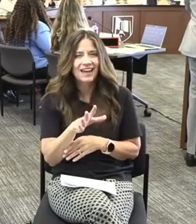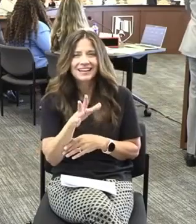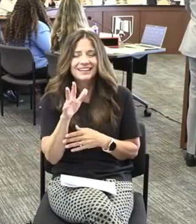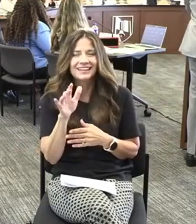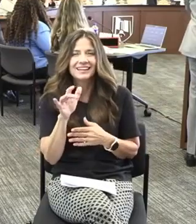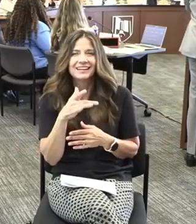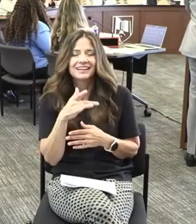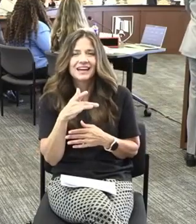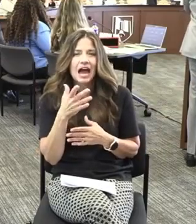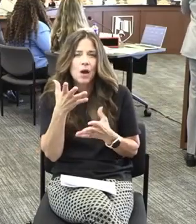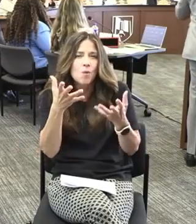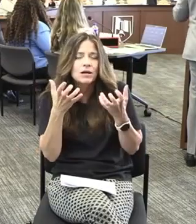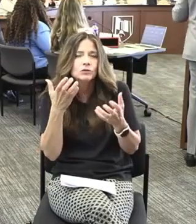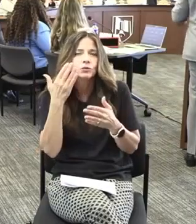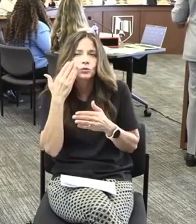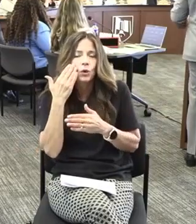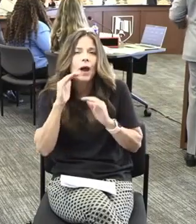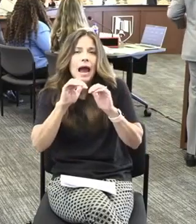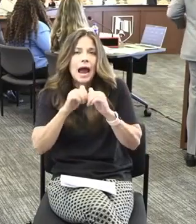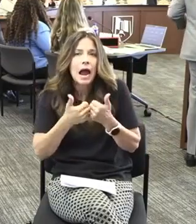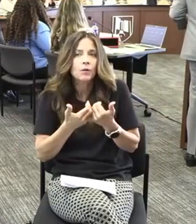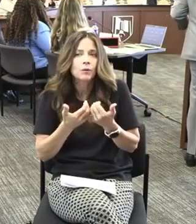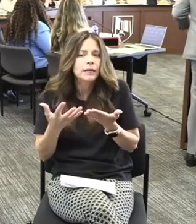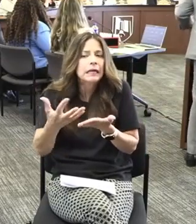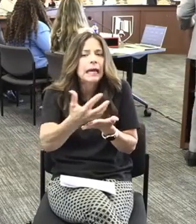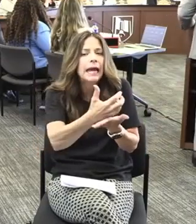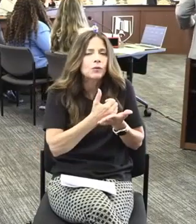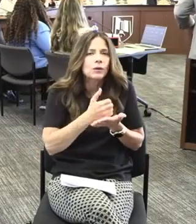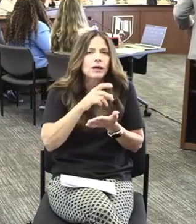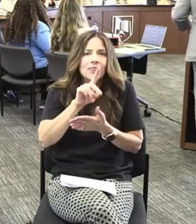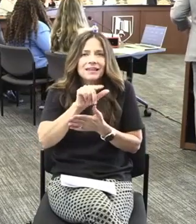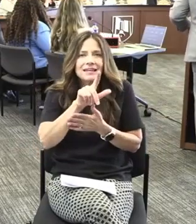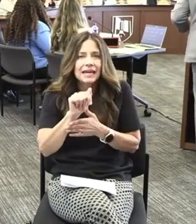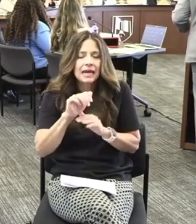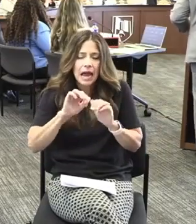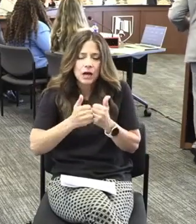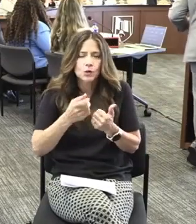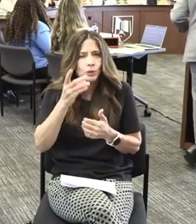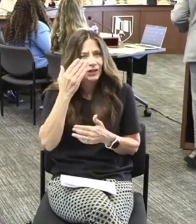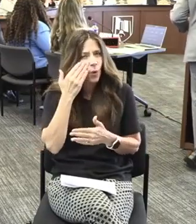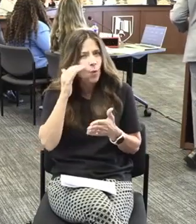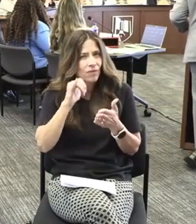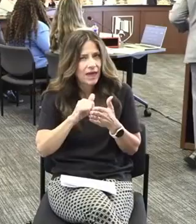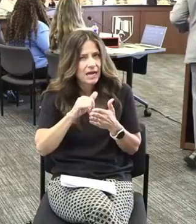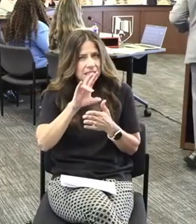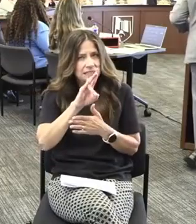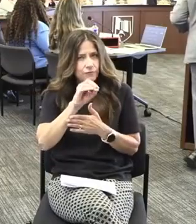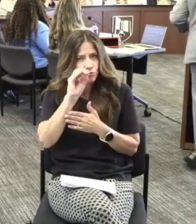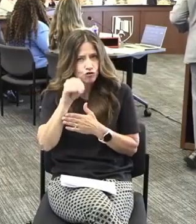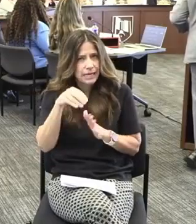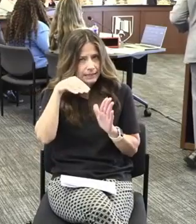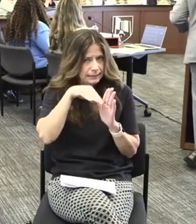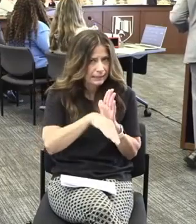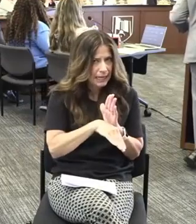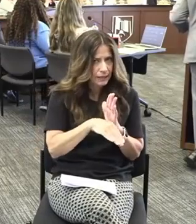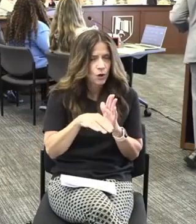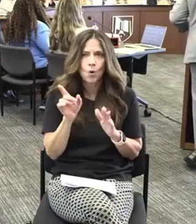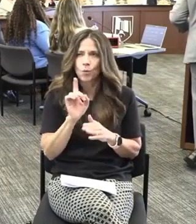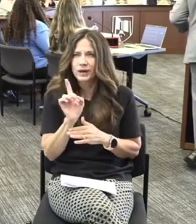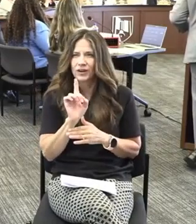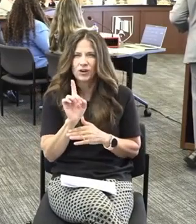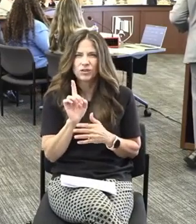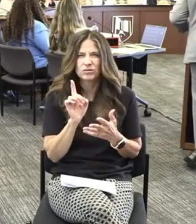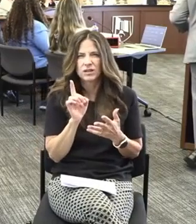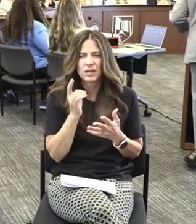I wanted to know, how are we gathering that data? How do we know? Because if we know where this is coming from, maybe we